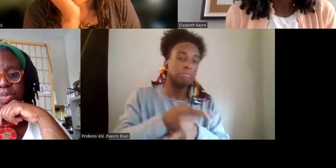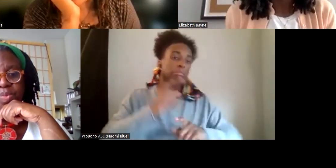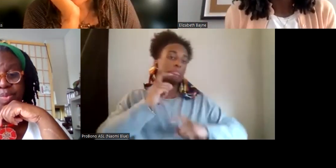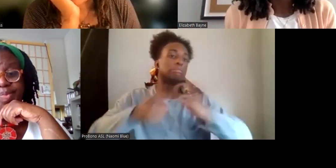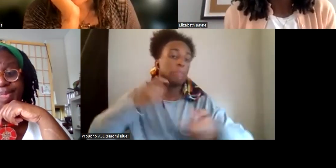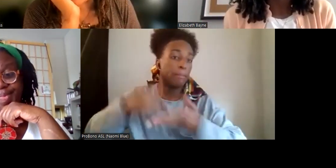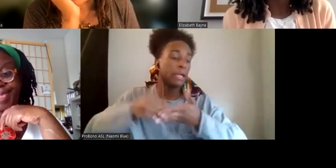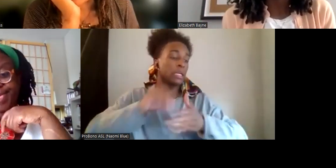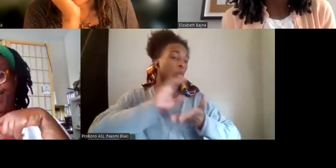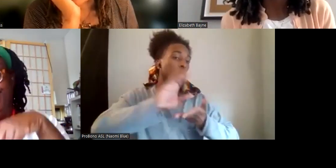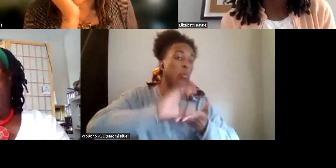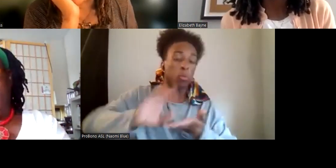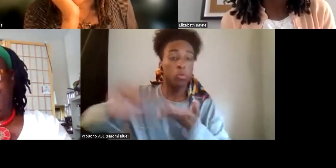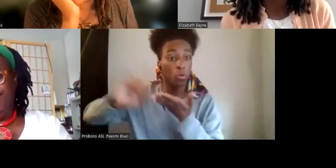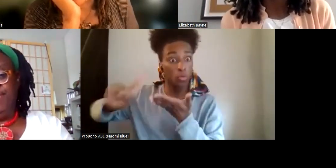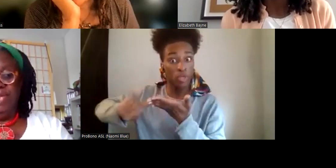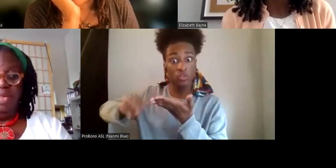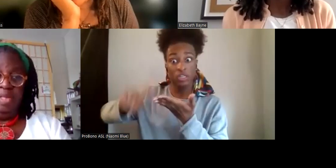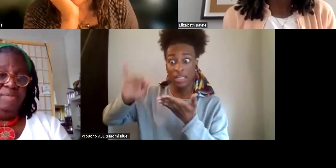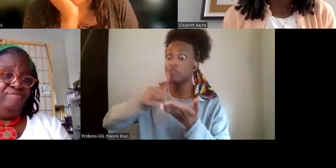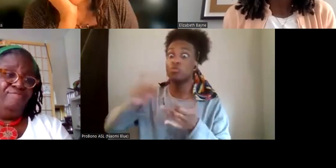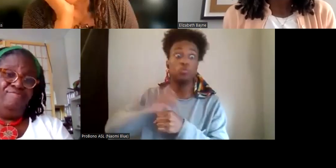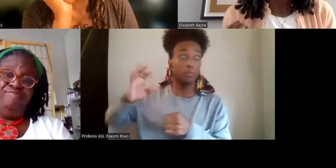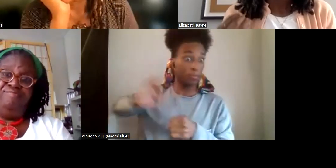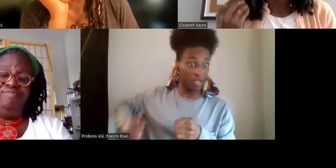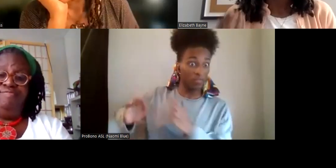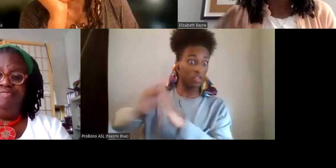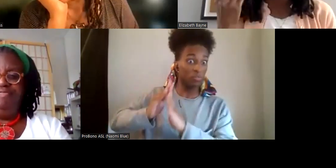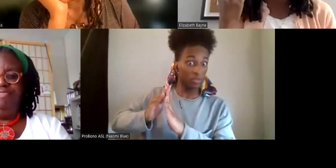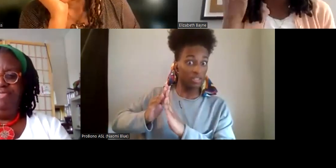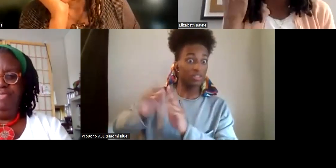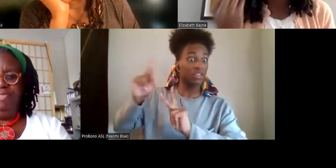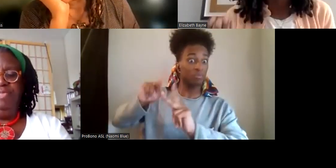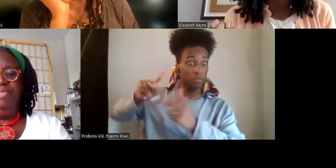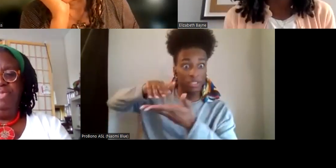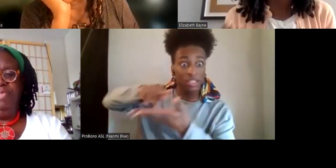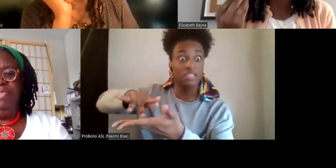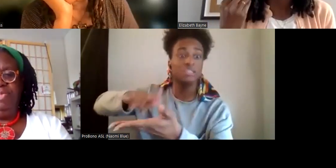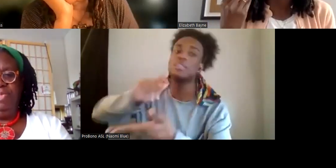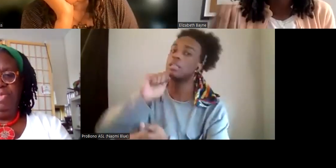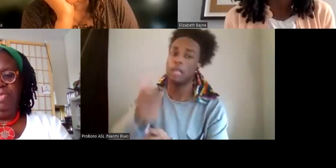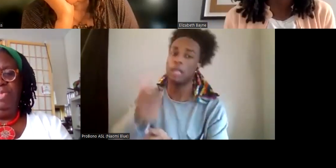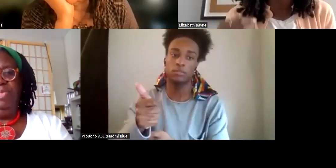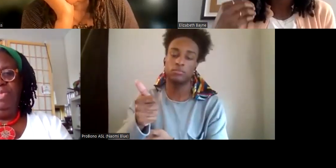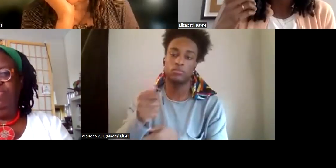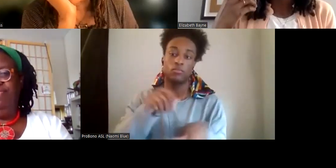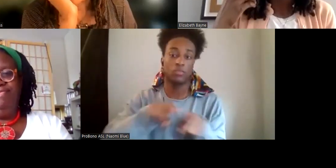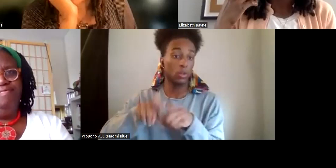benefited the communities that they were studying. And also people don't make their decisions based off